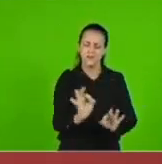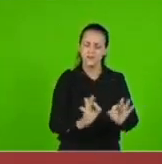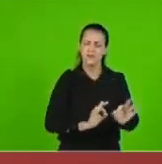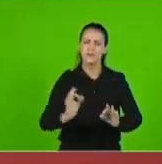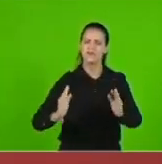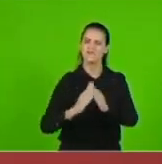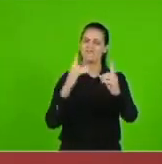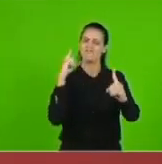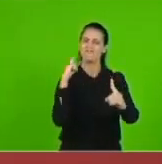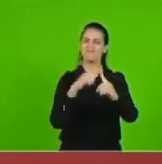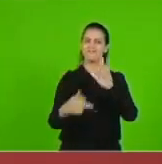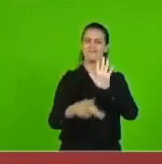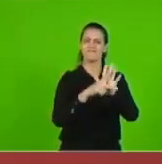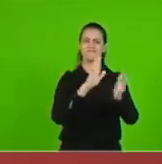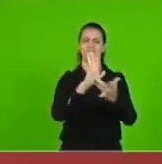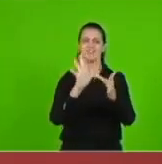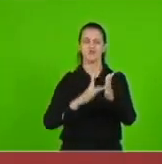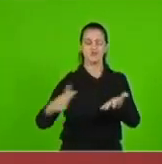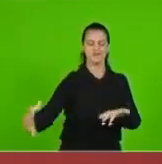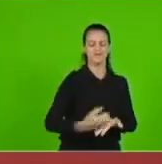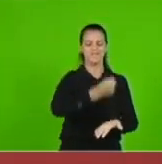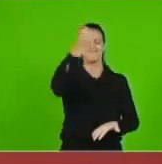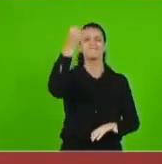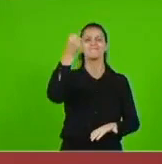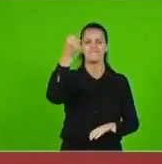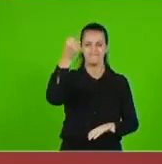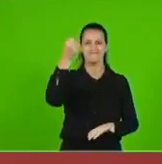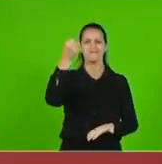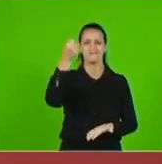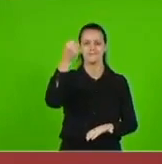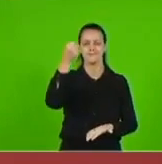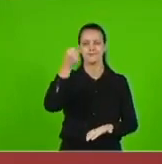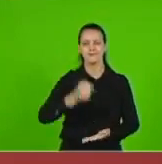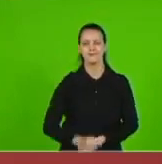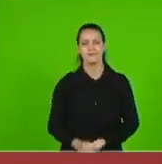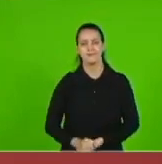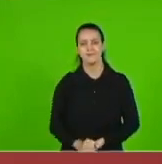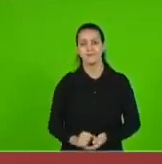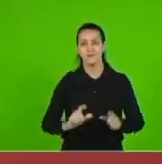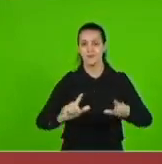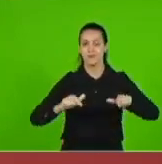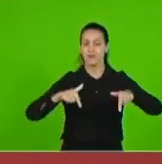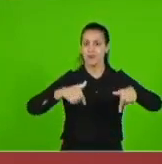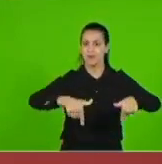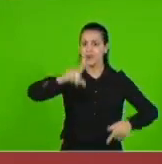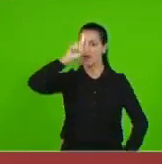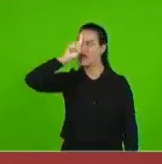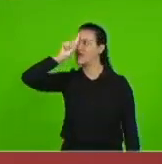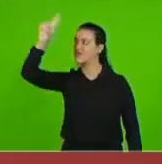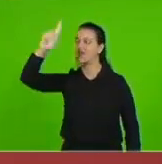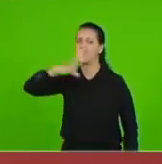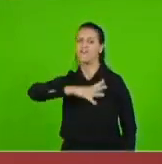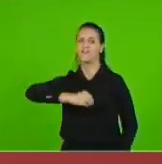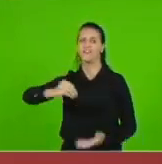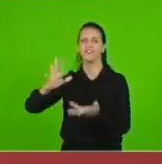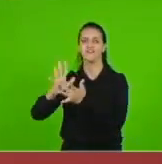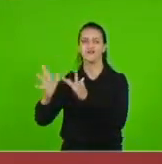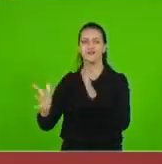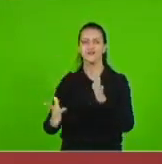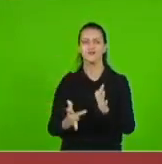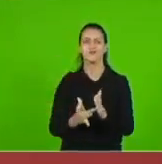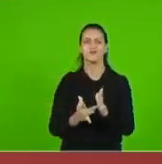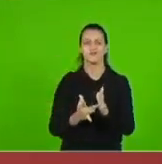prophesied, preparing the Church of Christ to be taken out of this world. The action of the